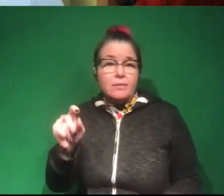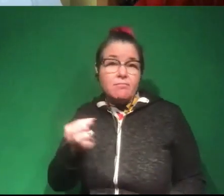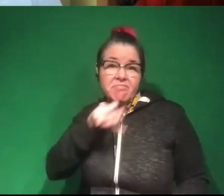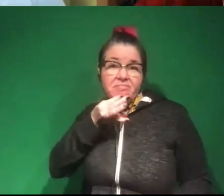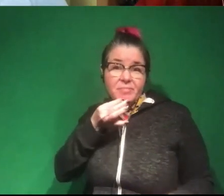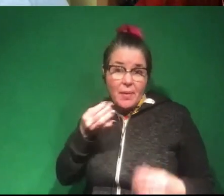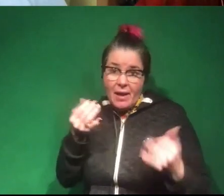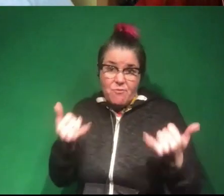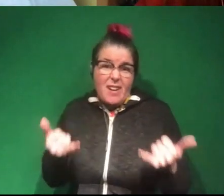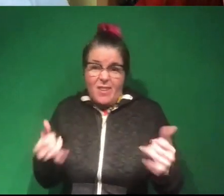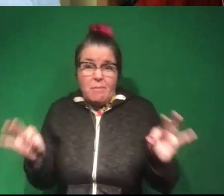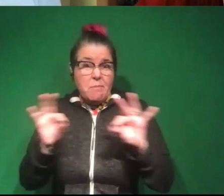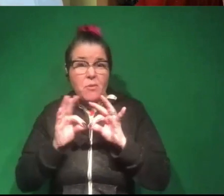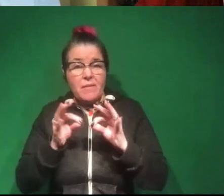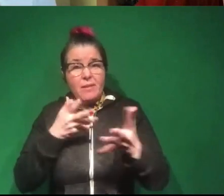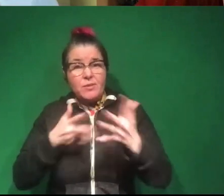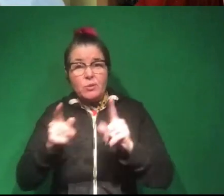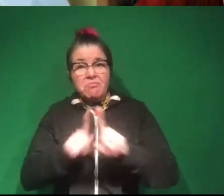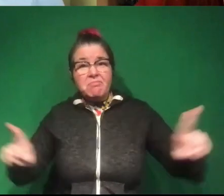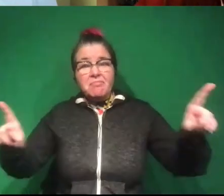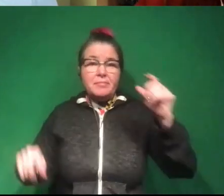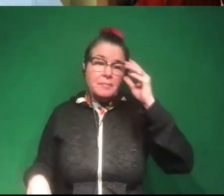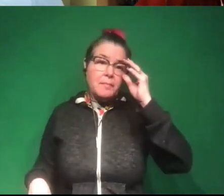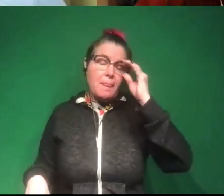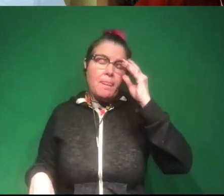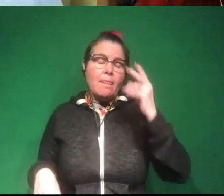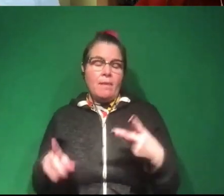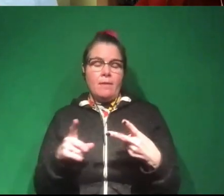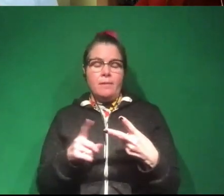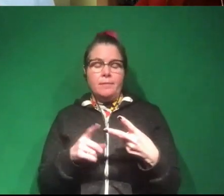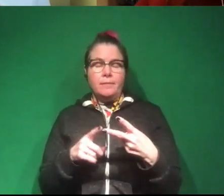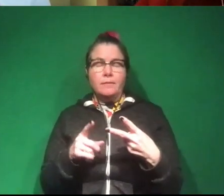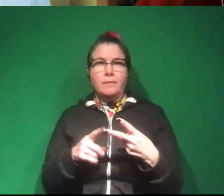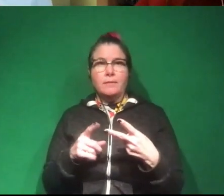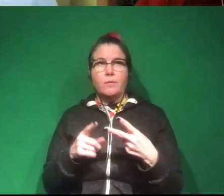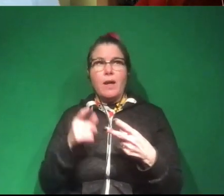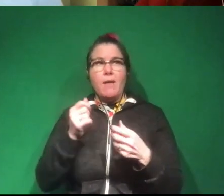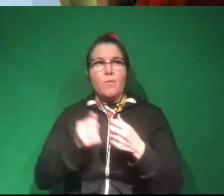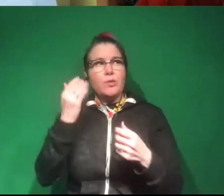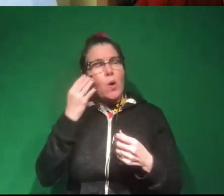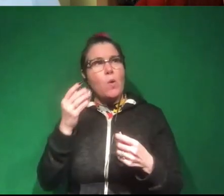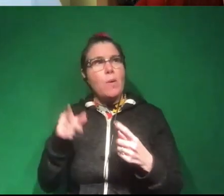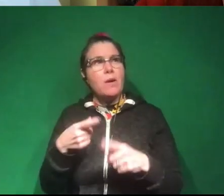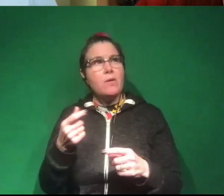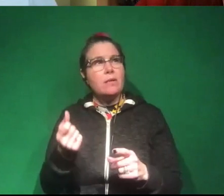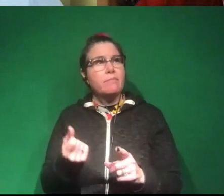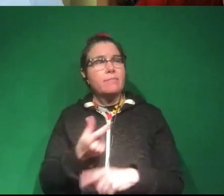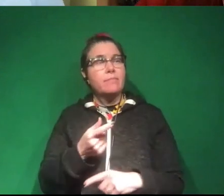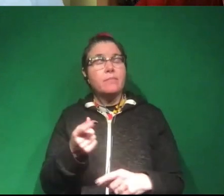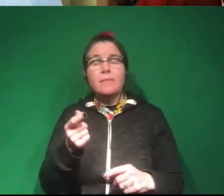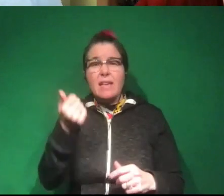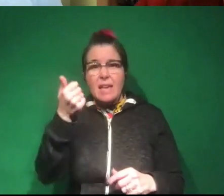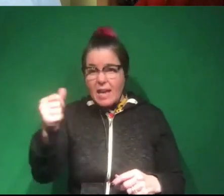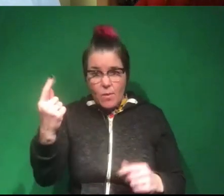pertinent in times right now. And then for things that I just want everybody to know is that everybody can be a